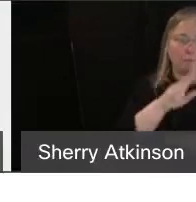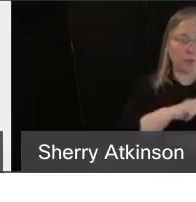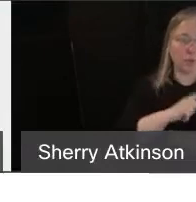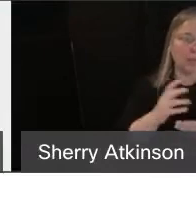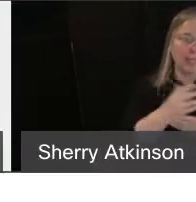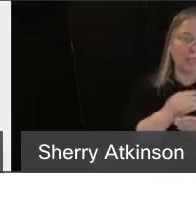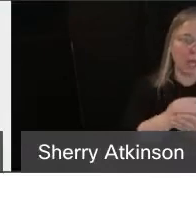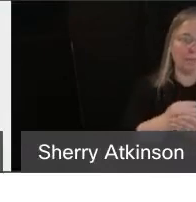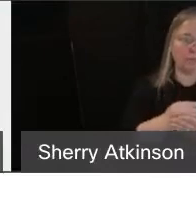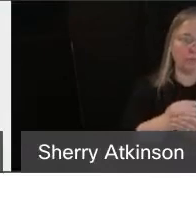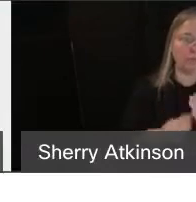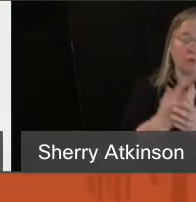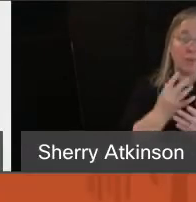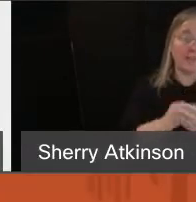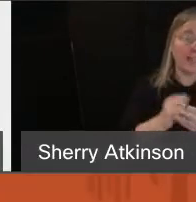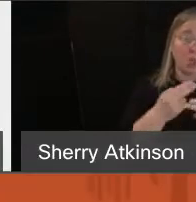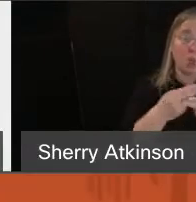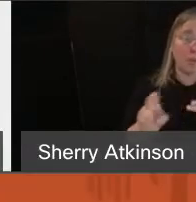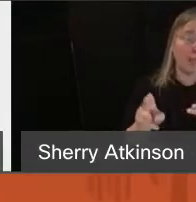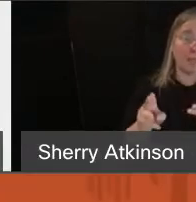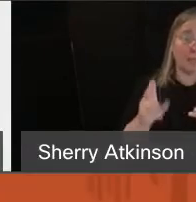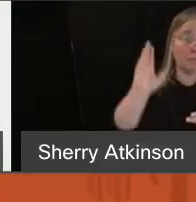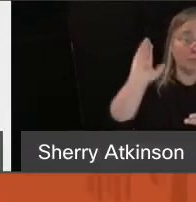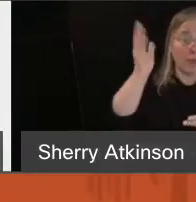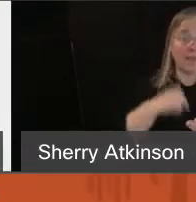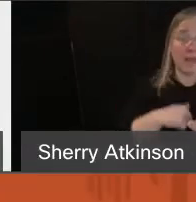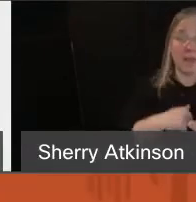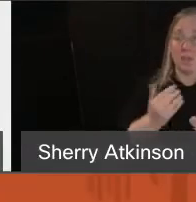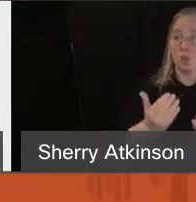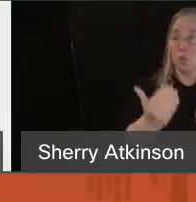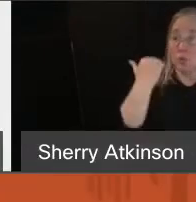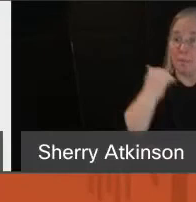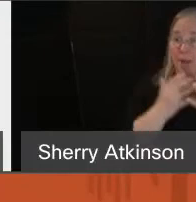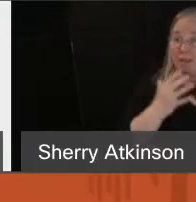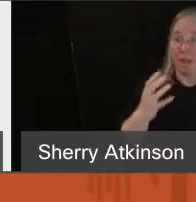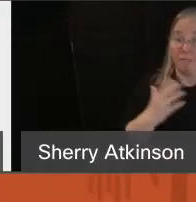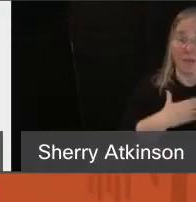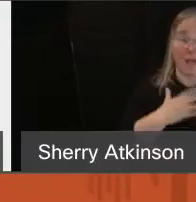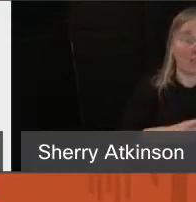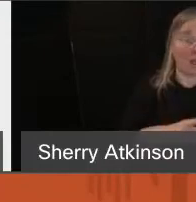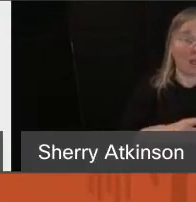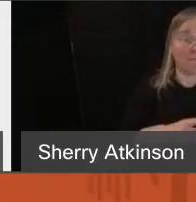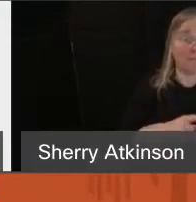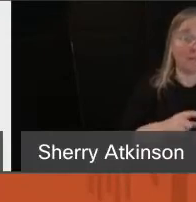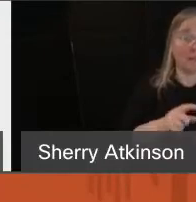quick presentation that used up, I think, a lot of my time. I will,